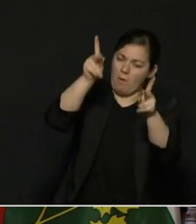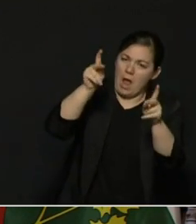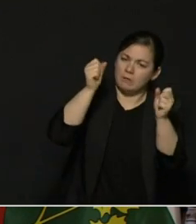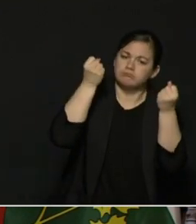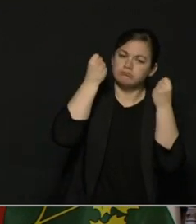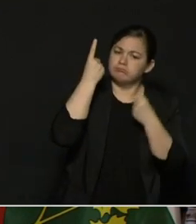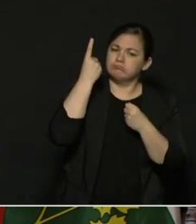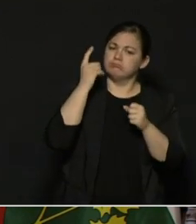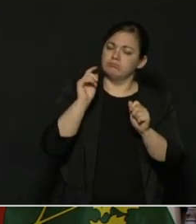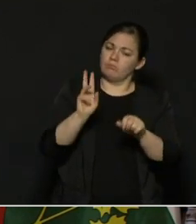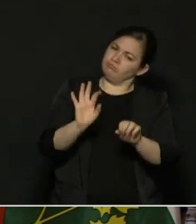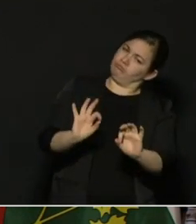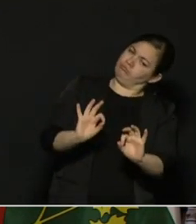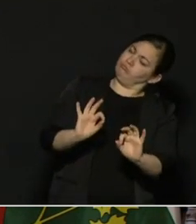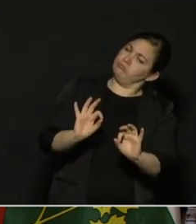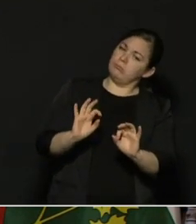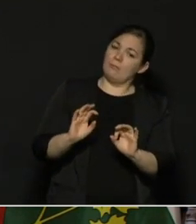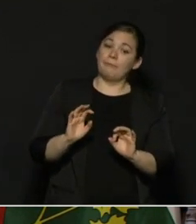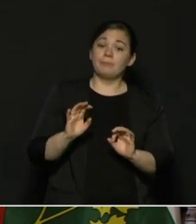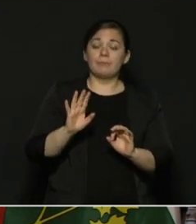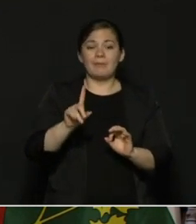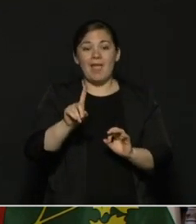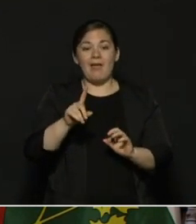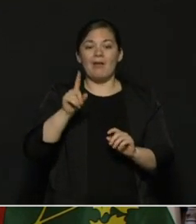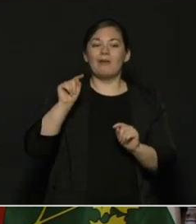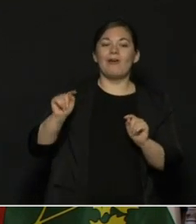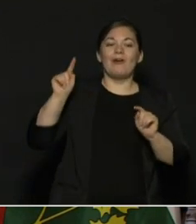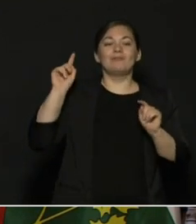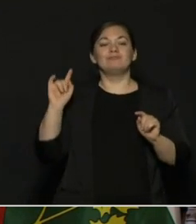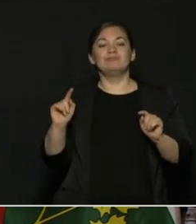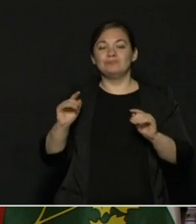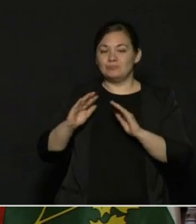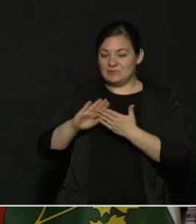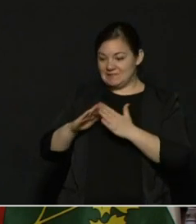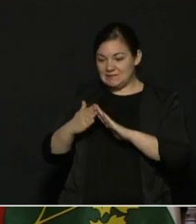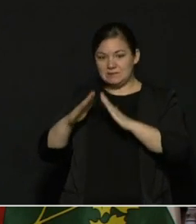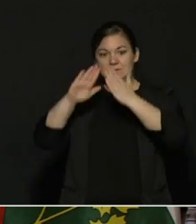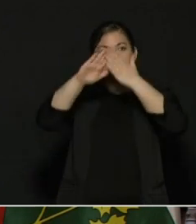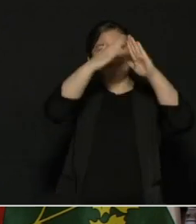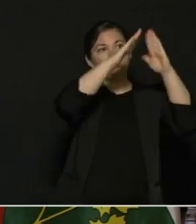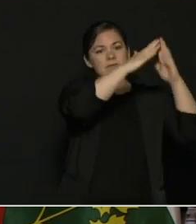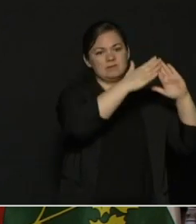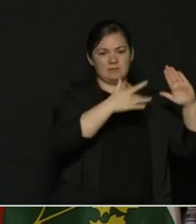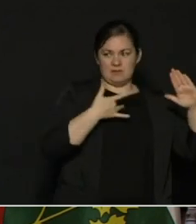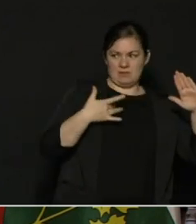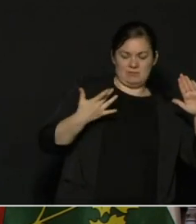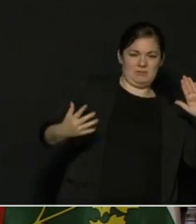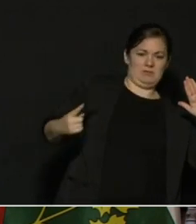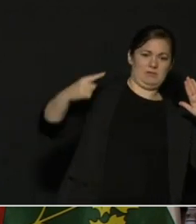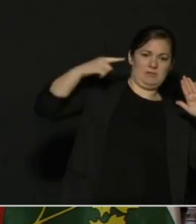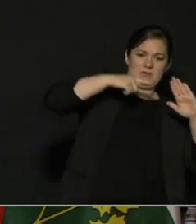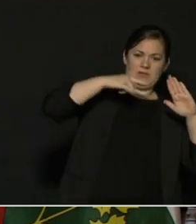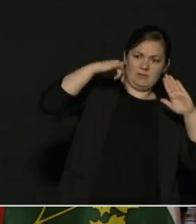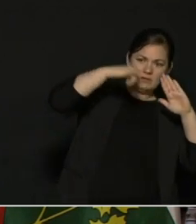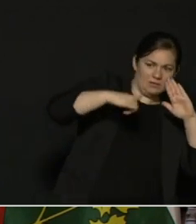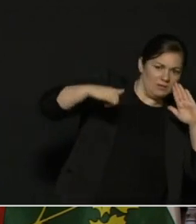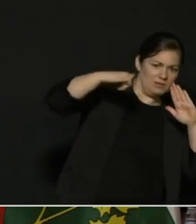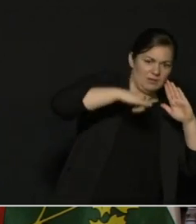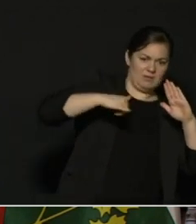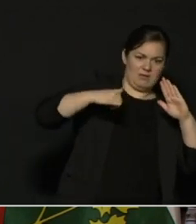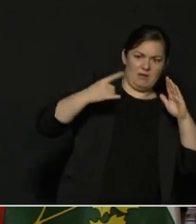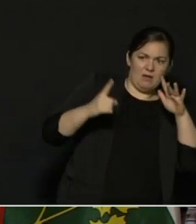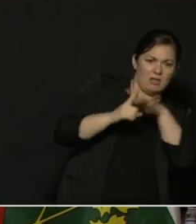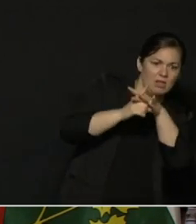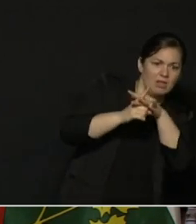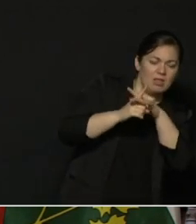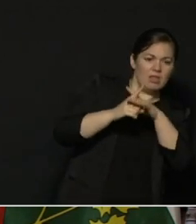But then the concerns from some of the local ones, would that be followed? Will it be handled? And I don't have a direct answer for that, and that's